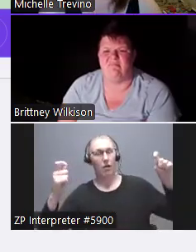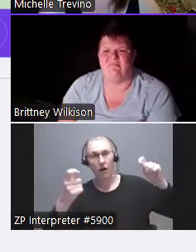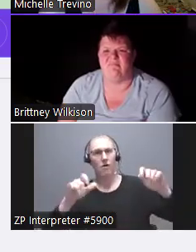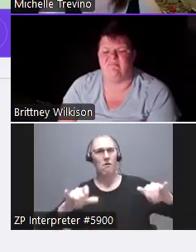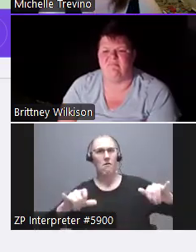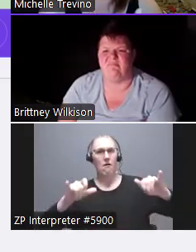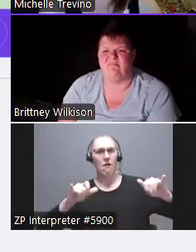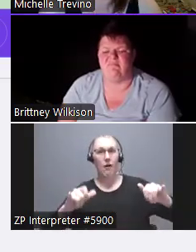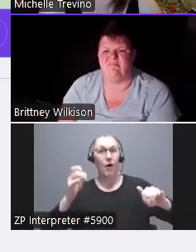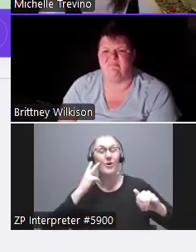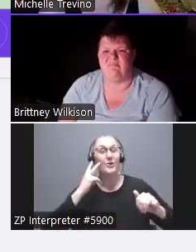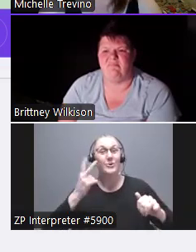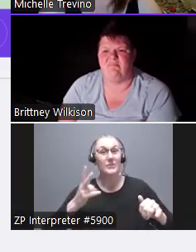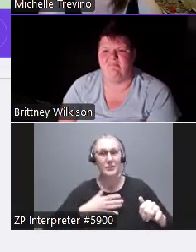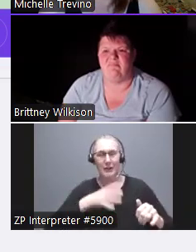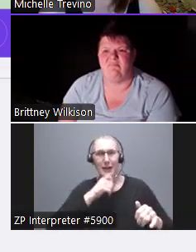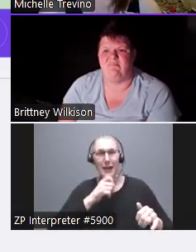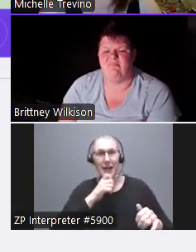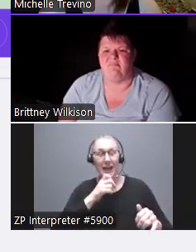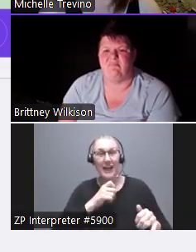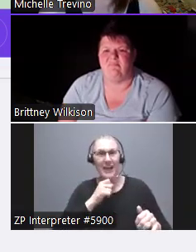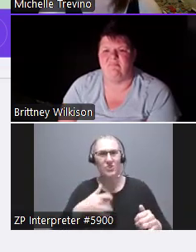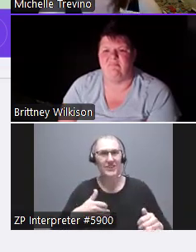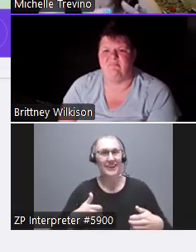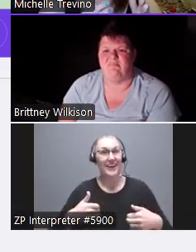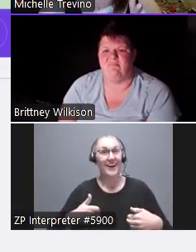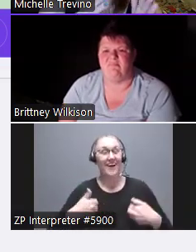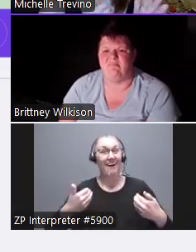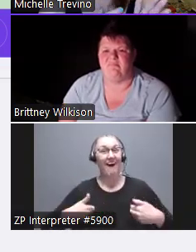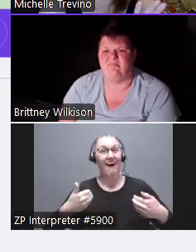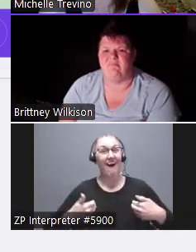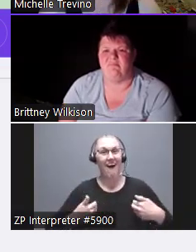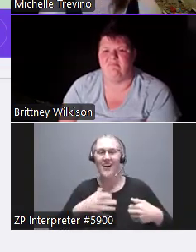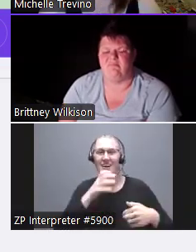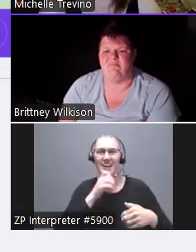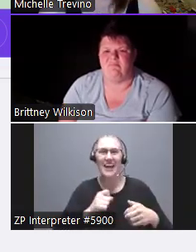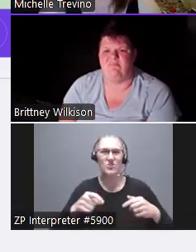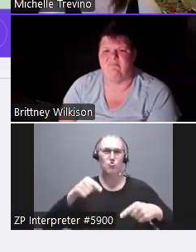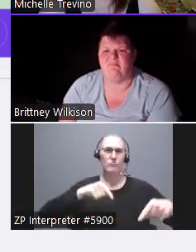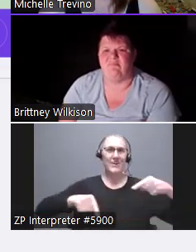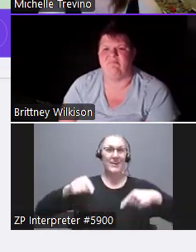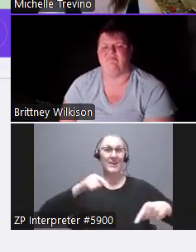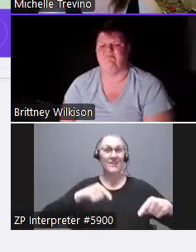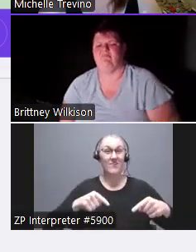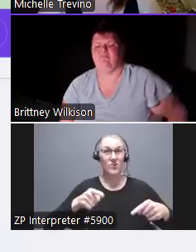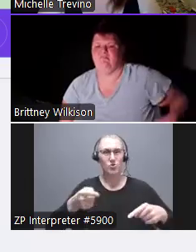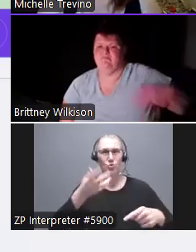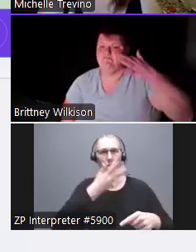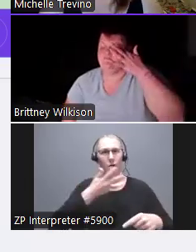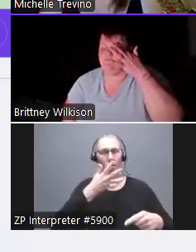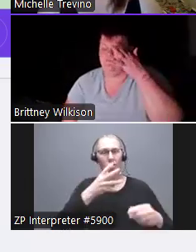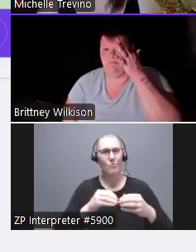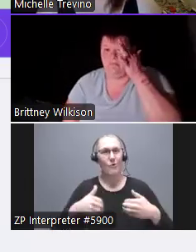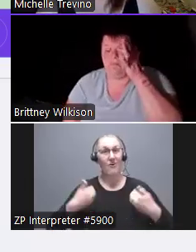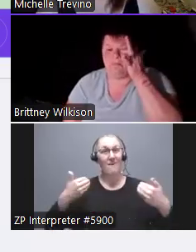anti-aging, but it's more than that. It's more of an age reversing because people look younger. The longer